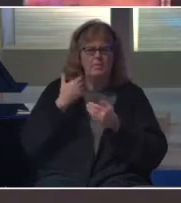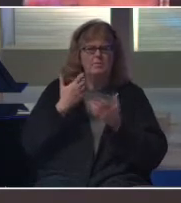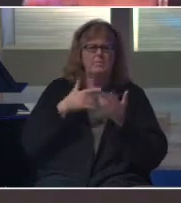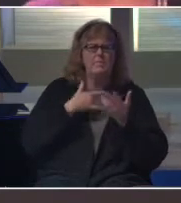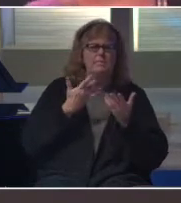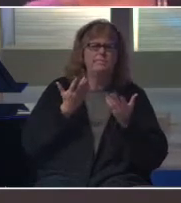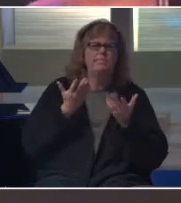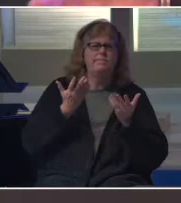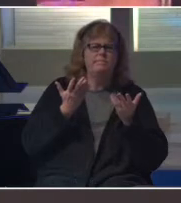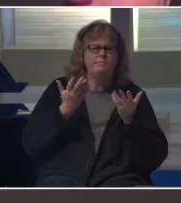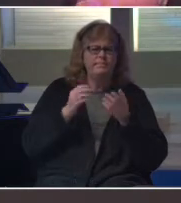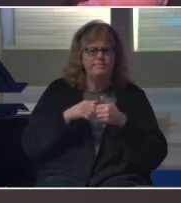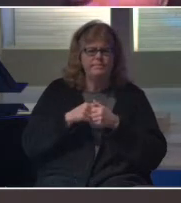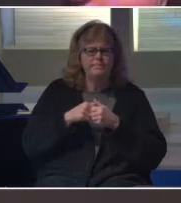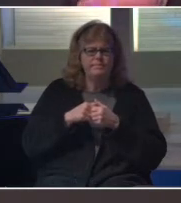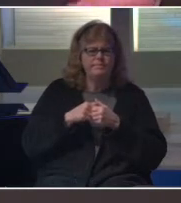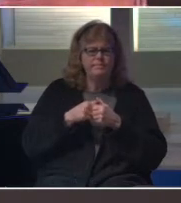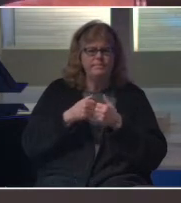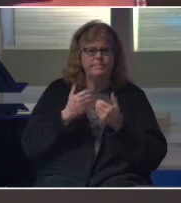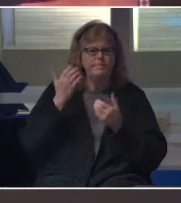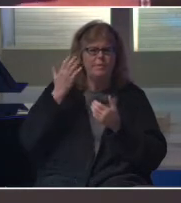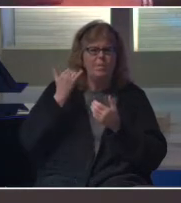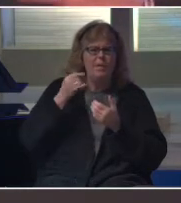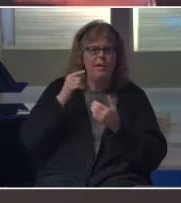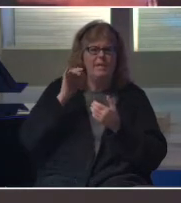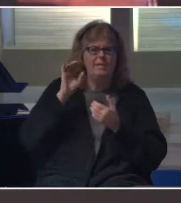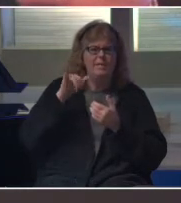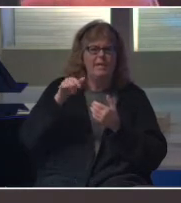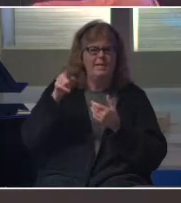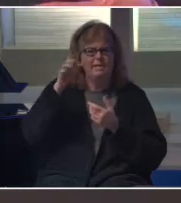world? You know, why is that?